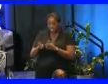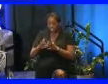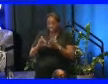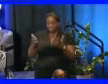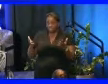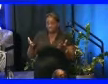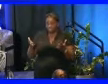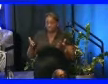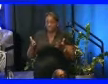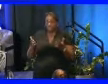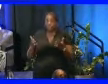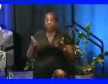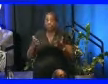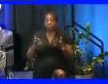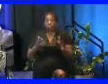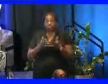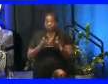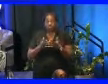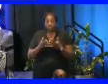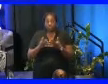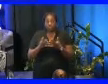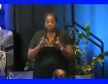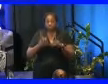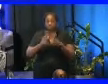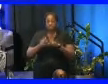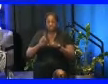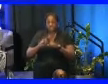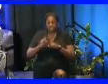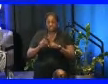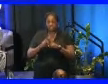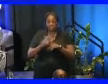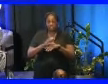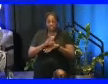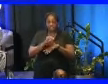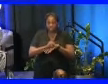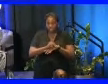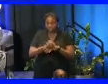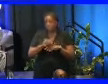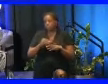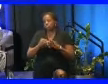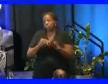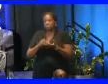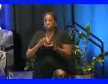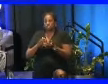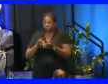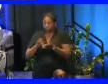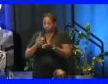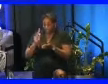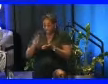especially with different caseworkers and different supports coordinators and things like that, like asking